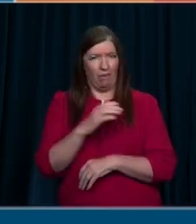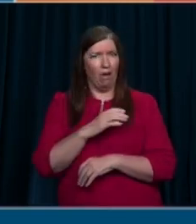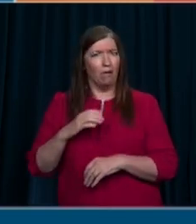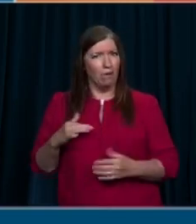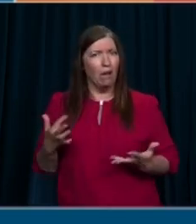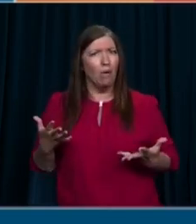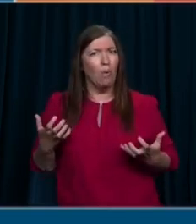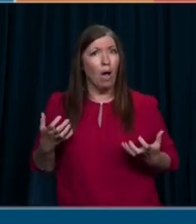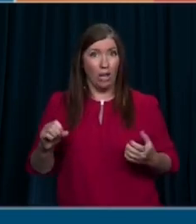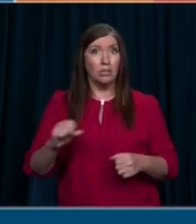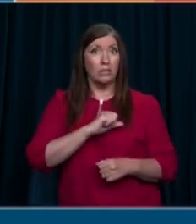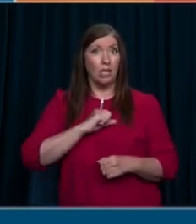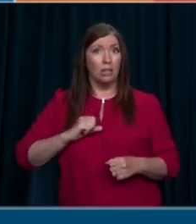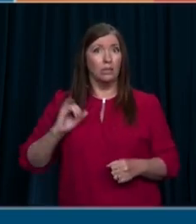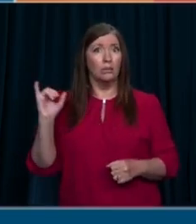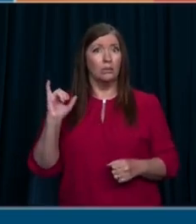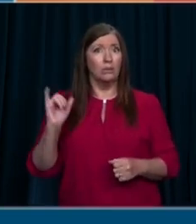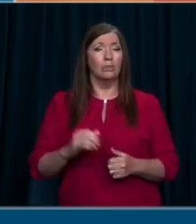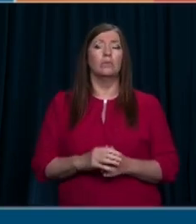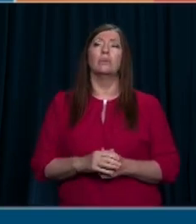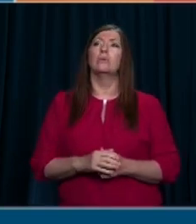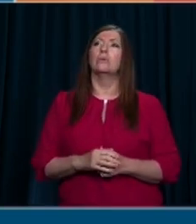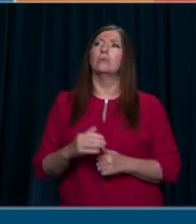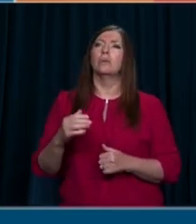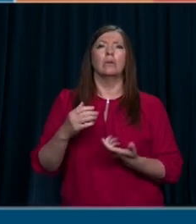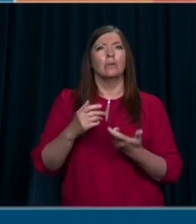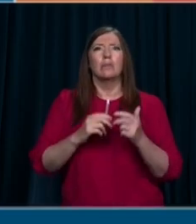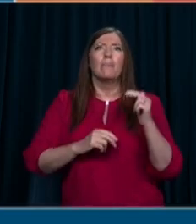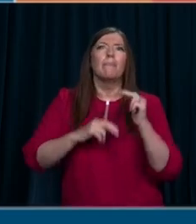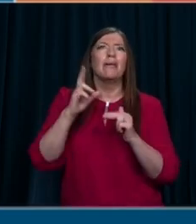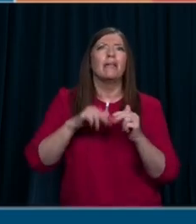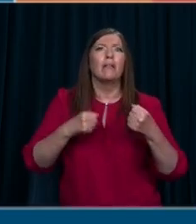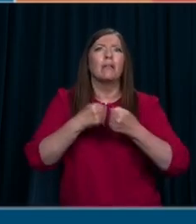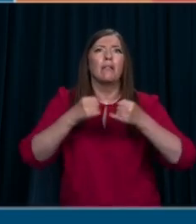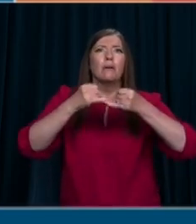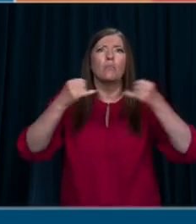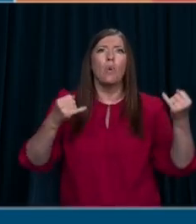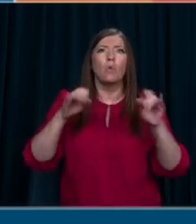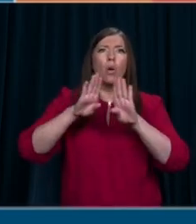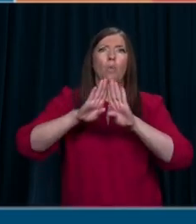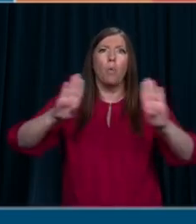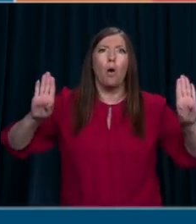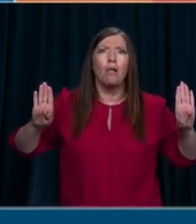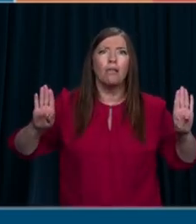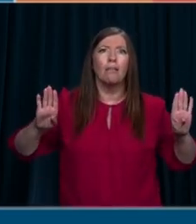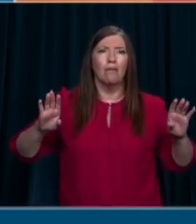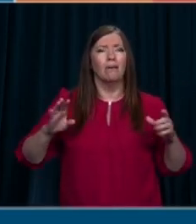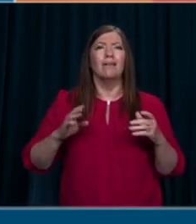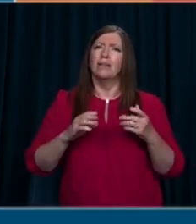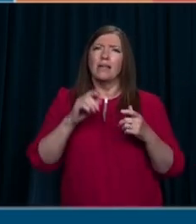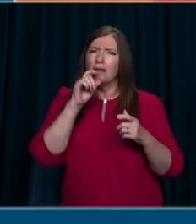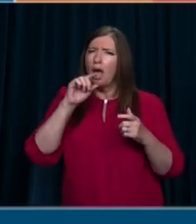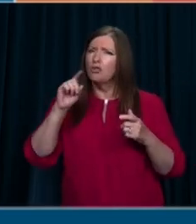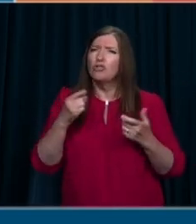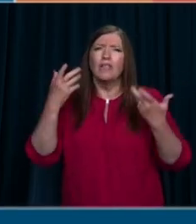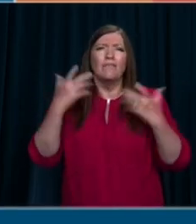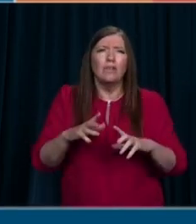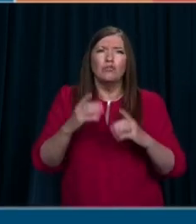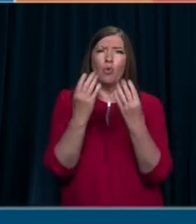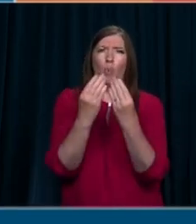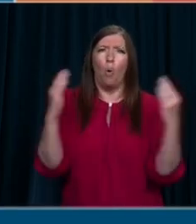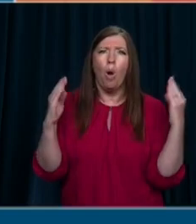in Senate to finish building the border wall. And it's not just finish the border wall. I mean seal the border